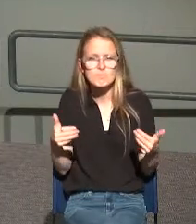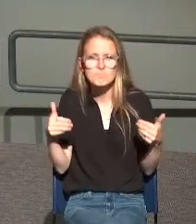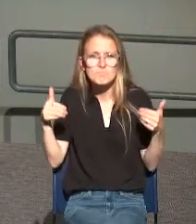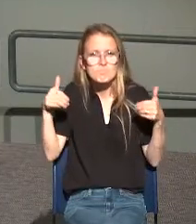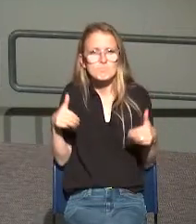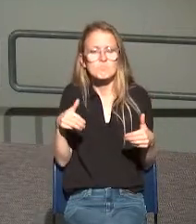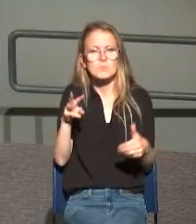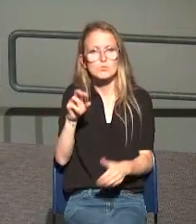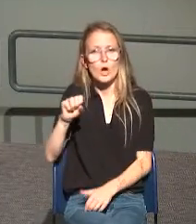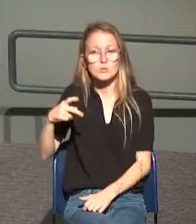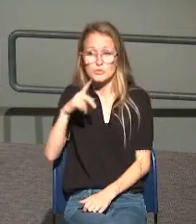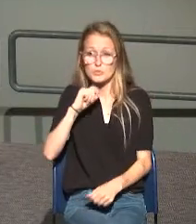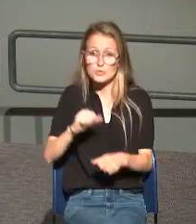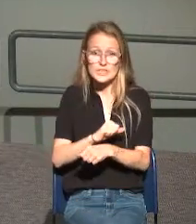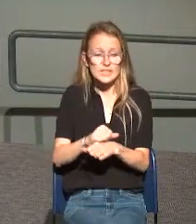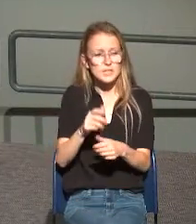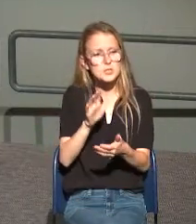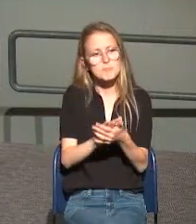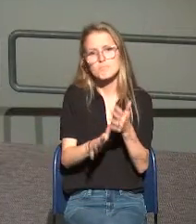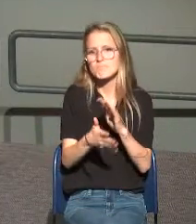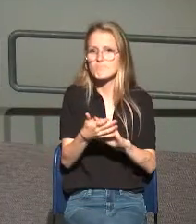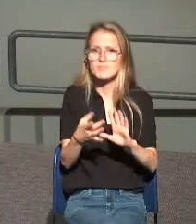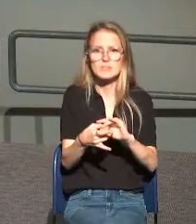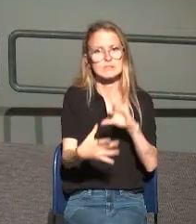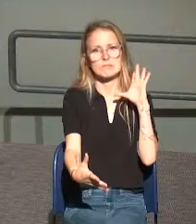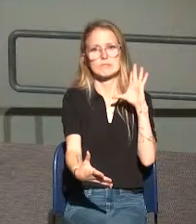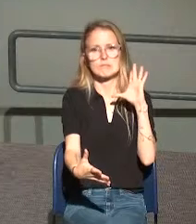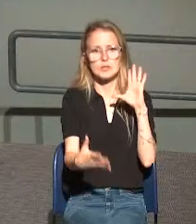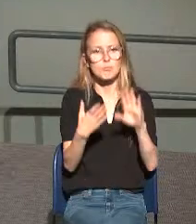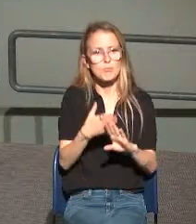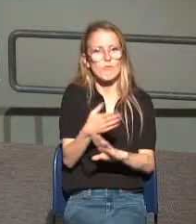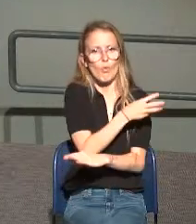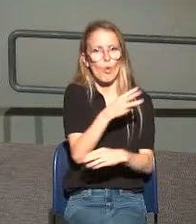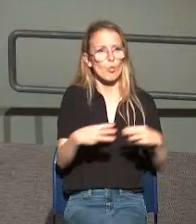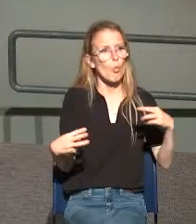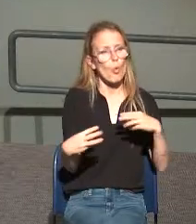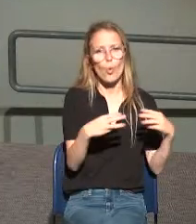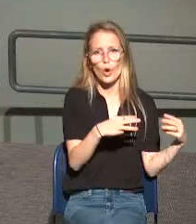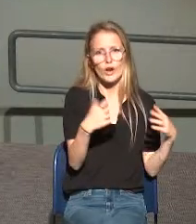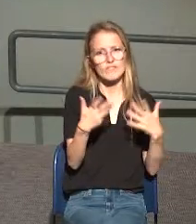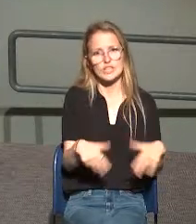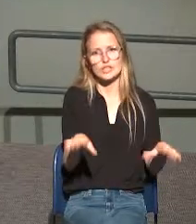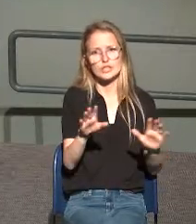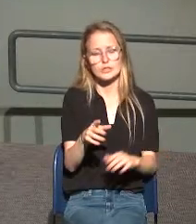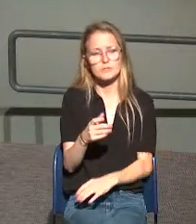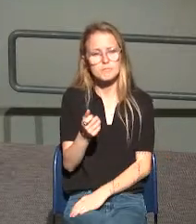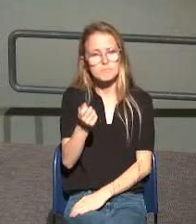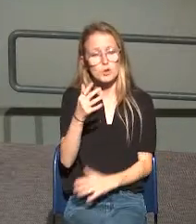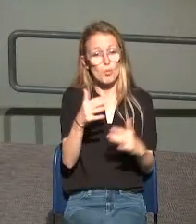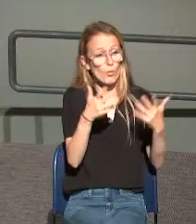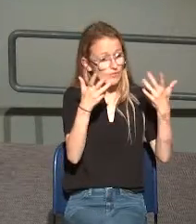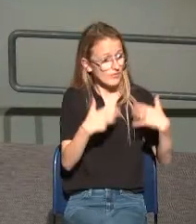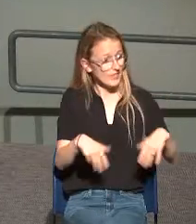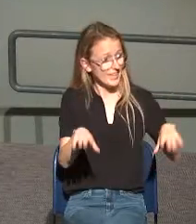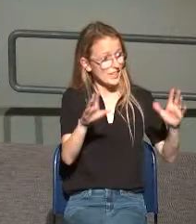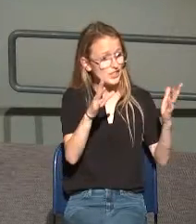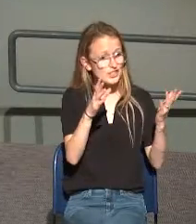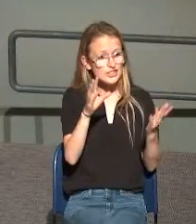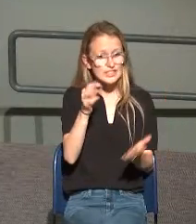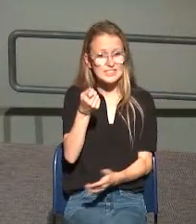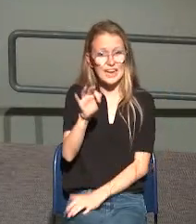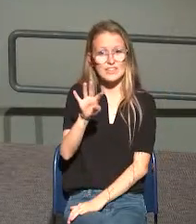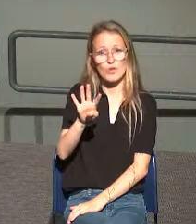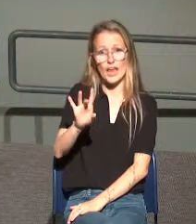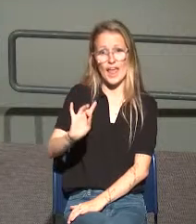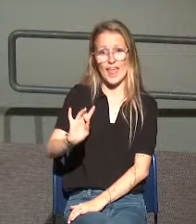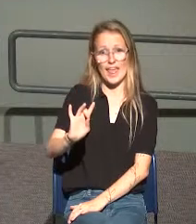actually before the war was even over. And at the end of the war, in